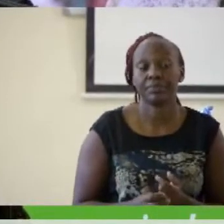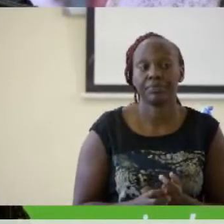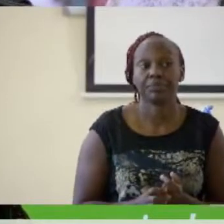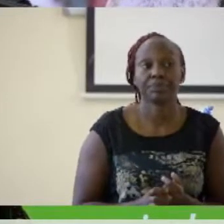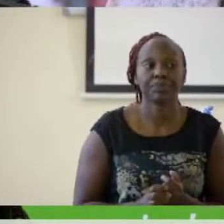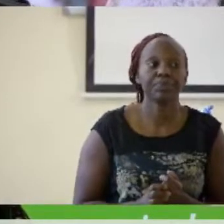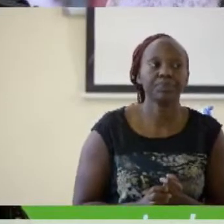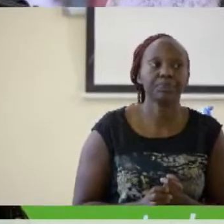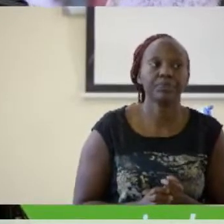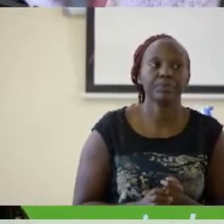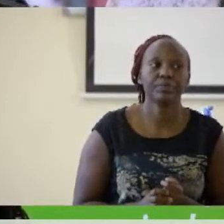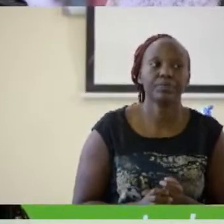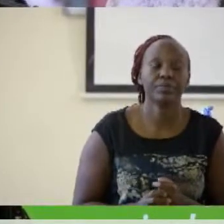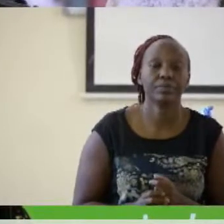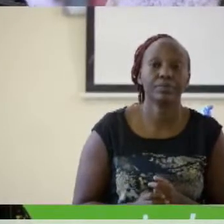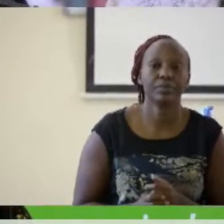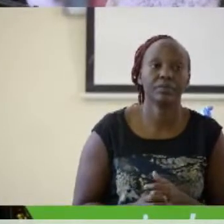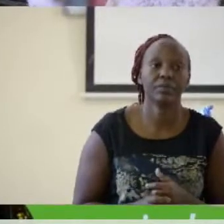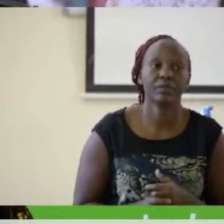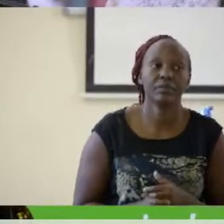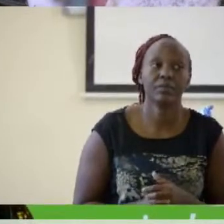when it comes to